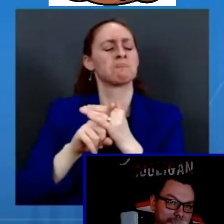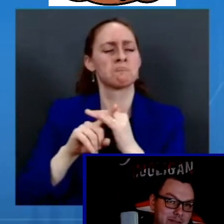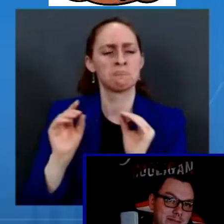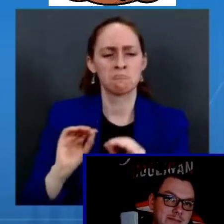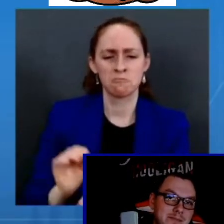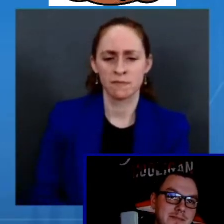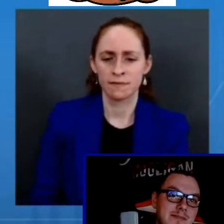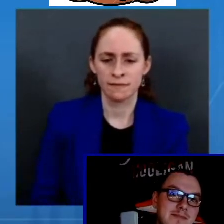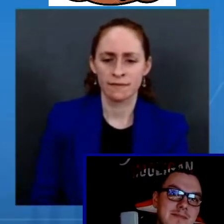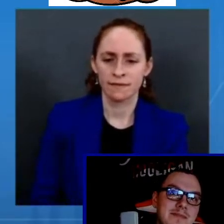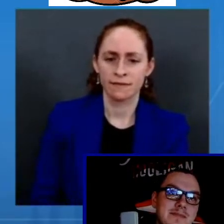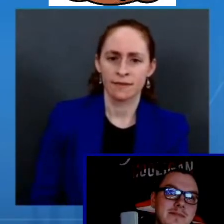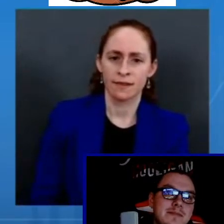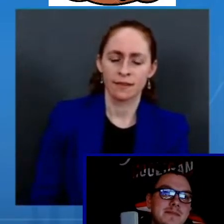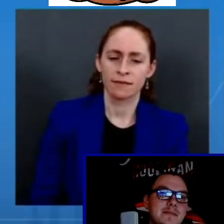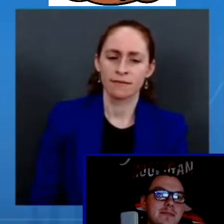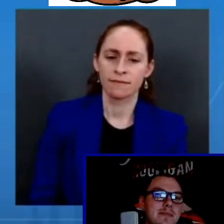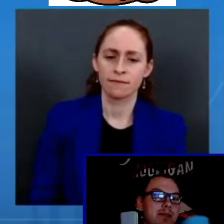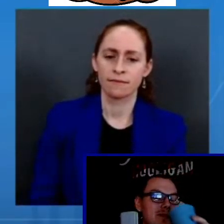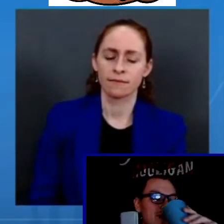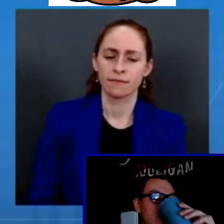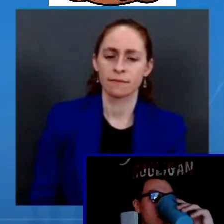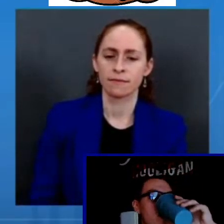Let's go to Meg Turrell at CNBC.